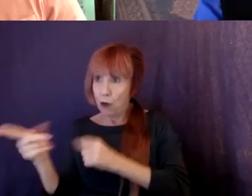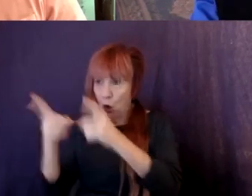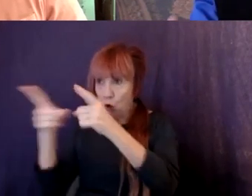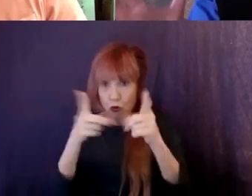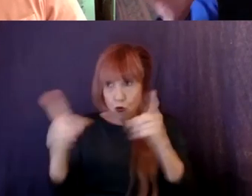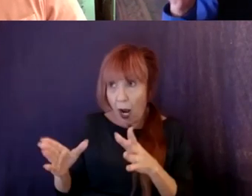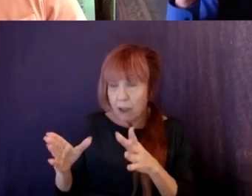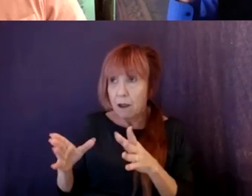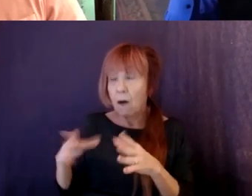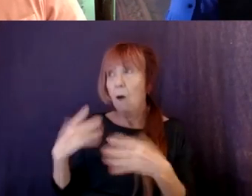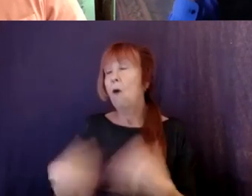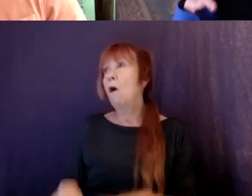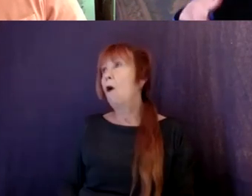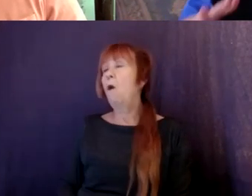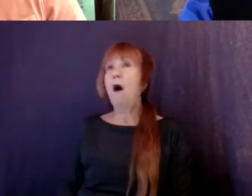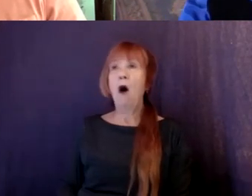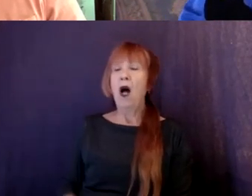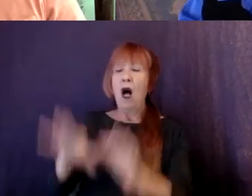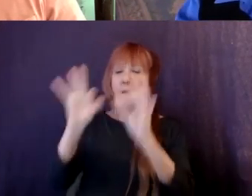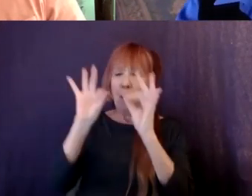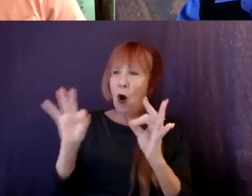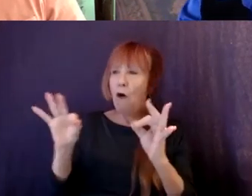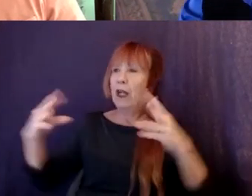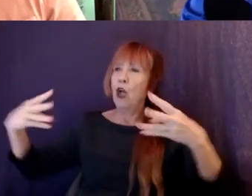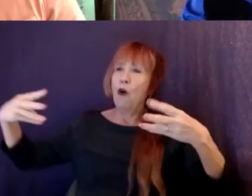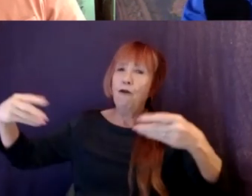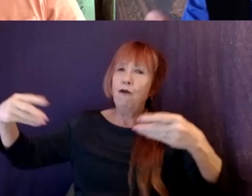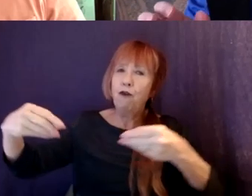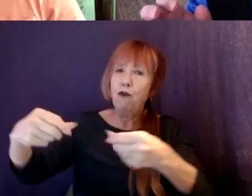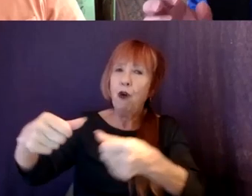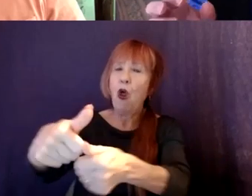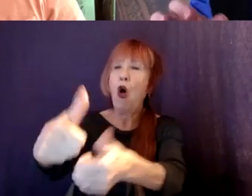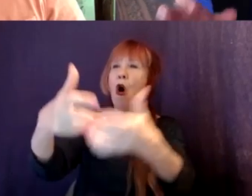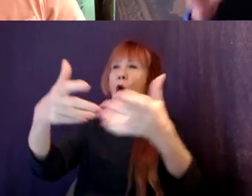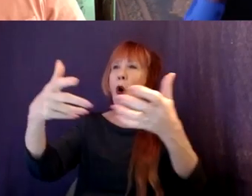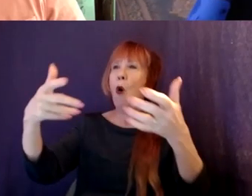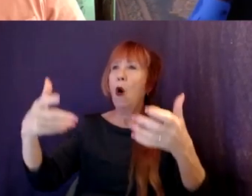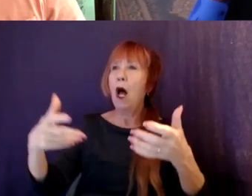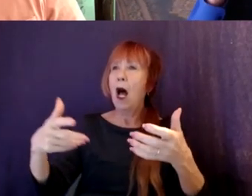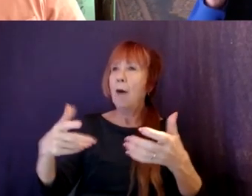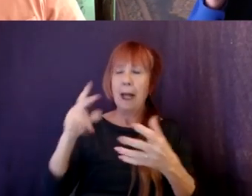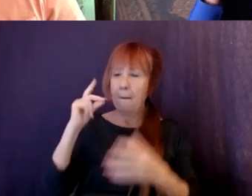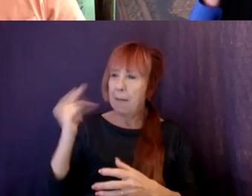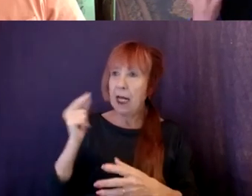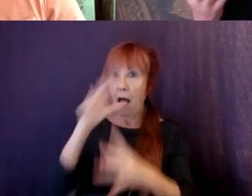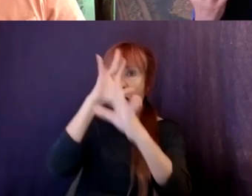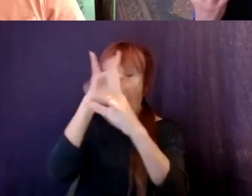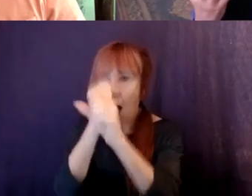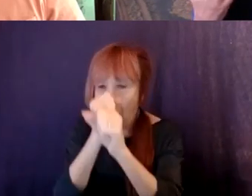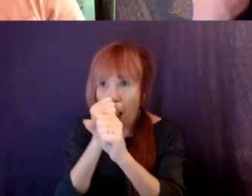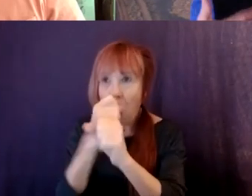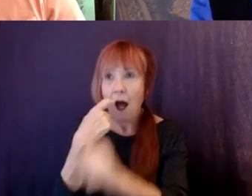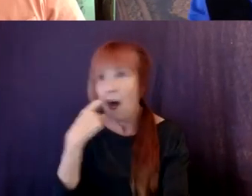was such a perfect flow to it. I mean, right away I was sucked into it. I felt